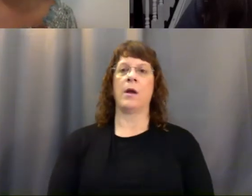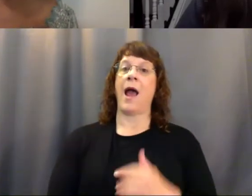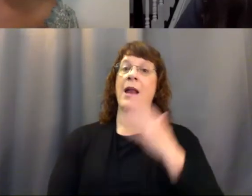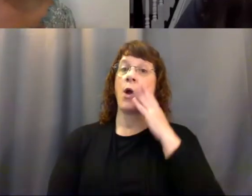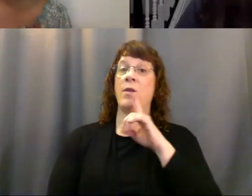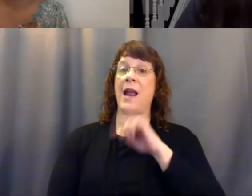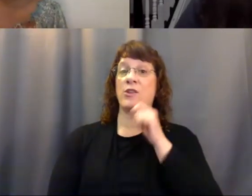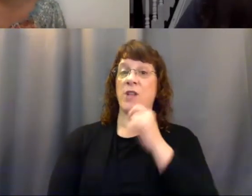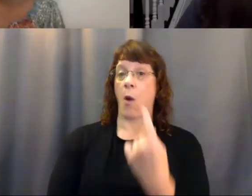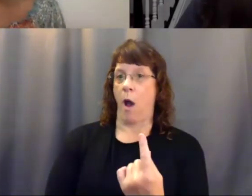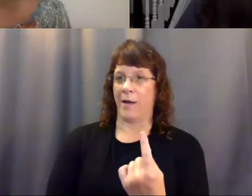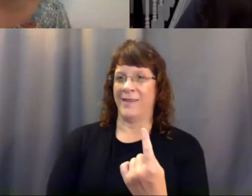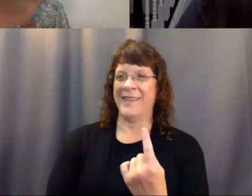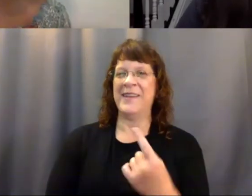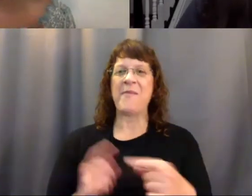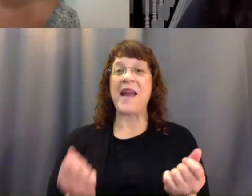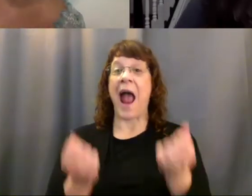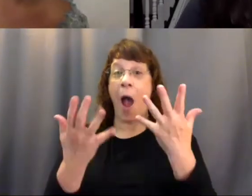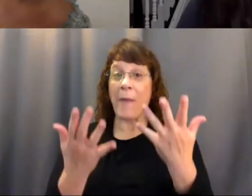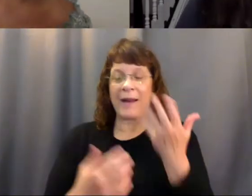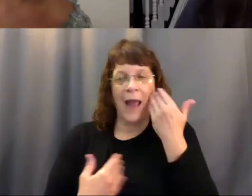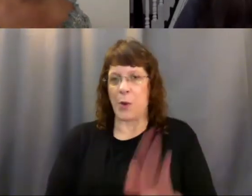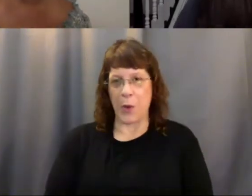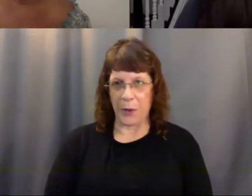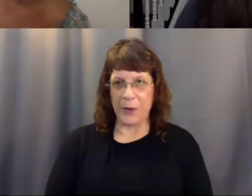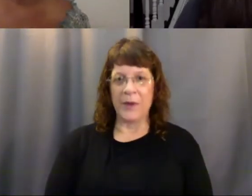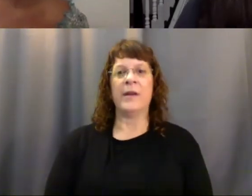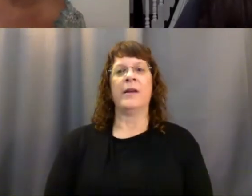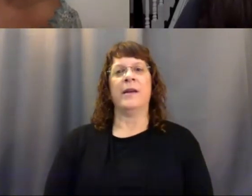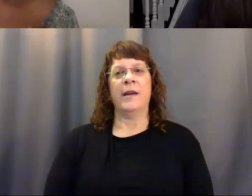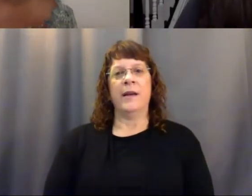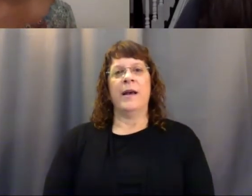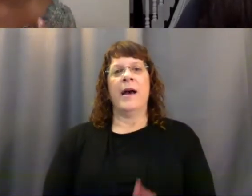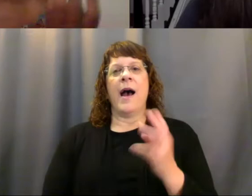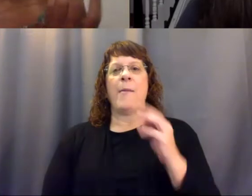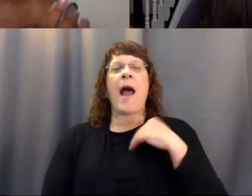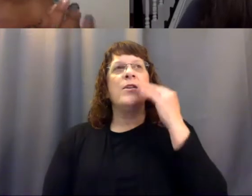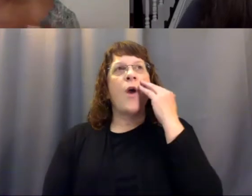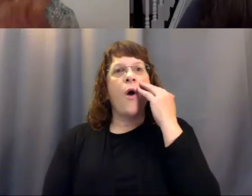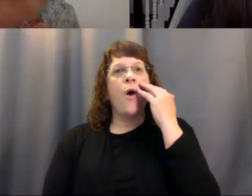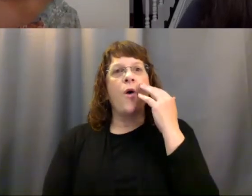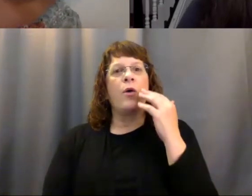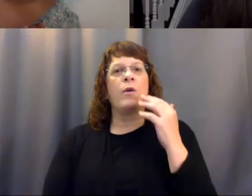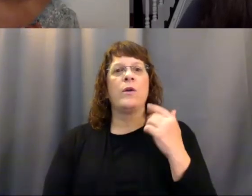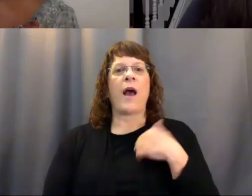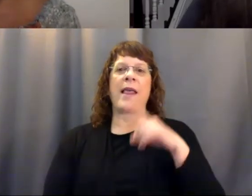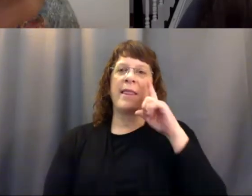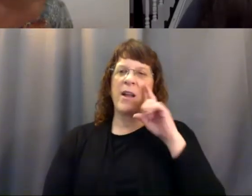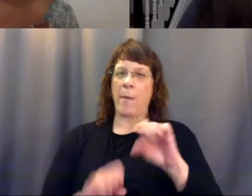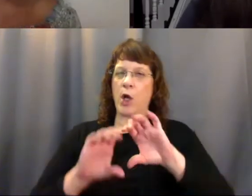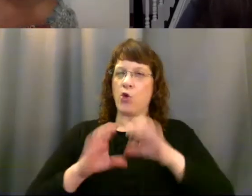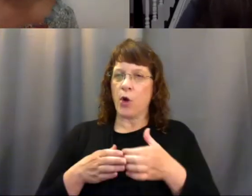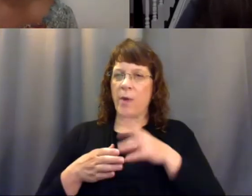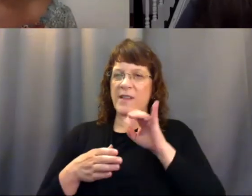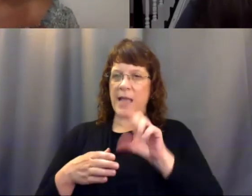1, but I'm not sure of how many. How many? Yeah. I know there are, I would say there's a group of cells dedicated